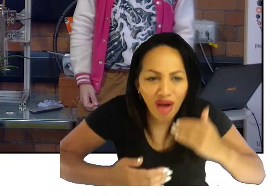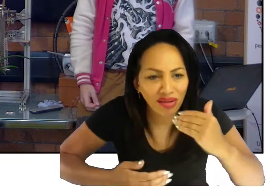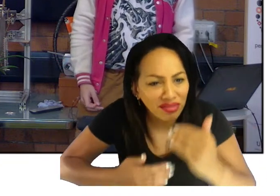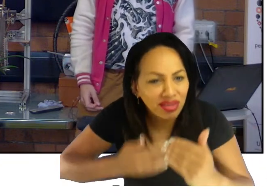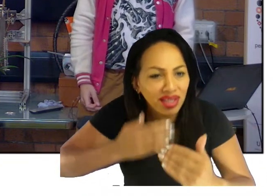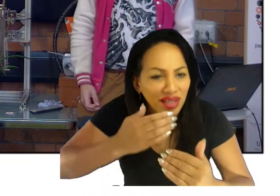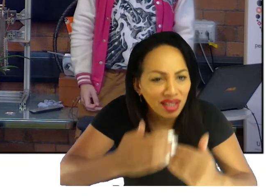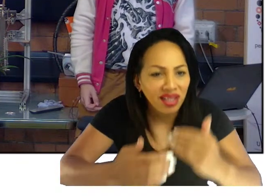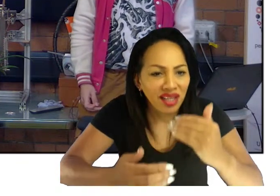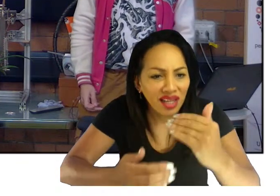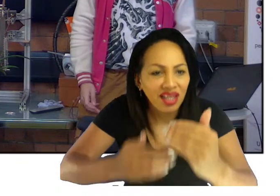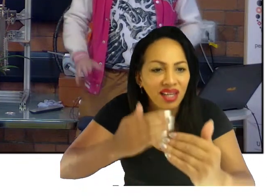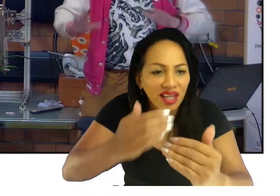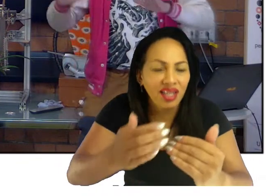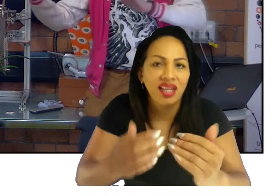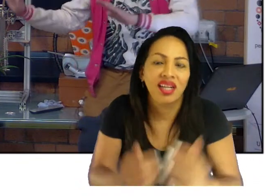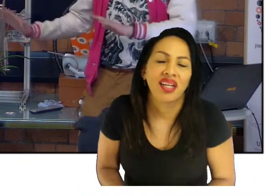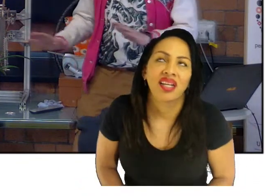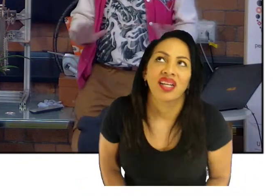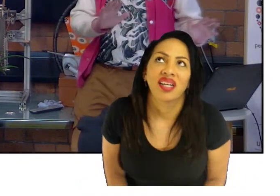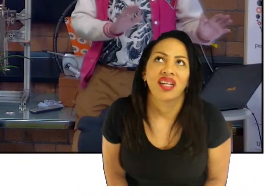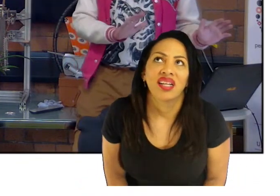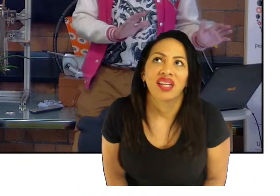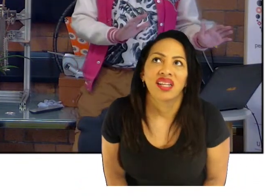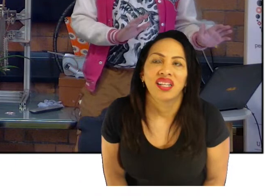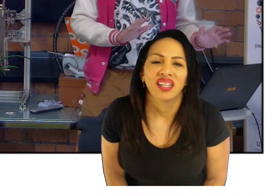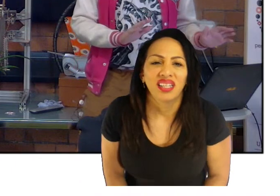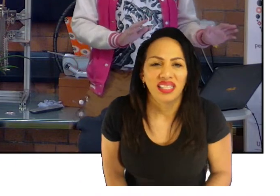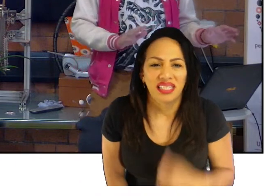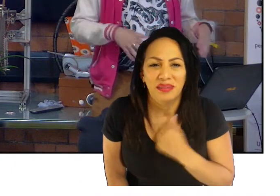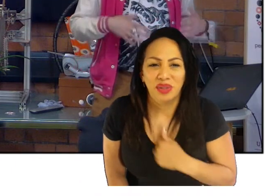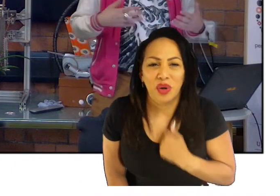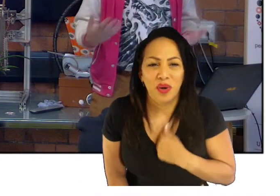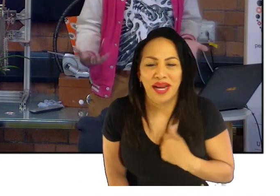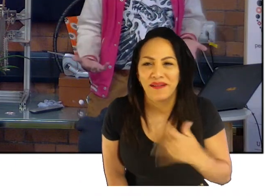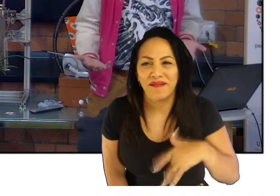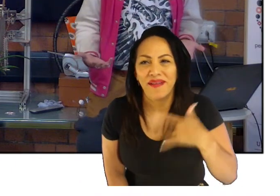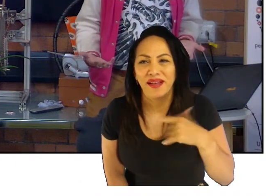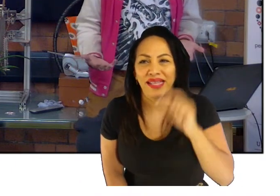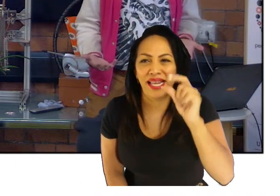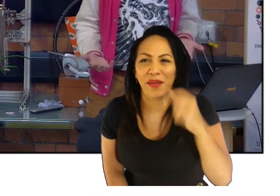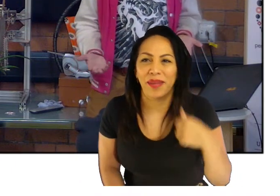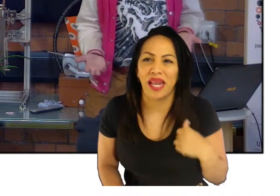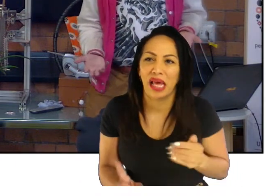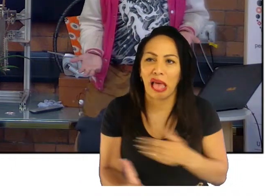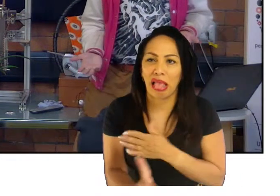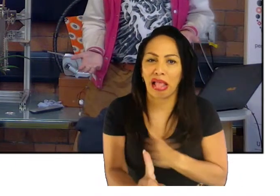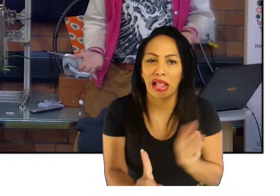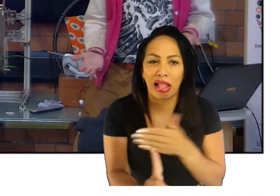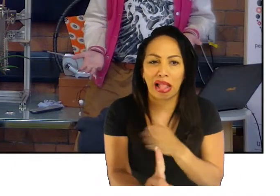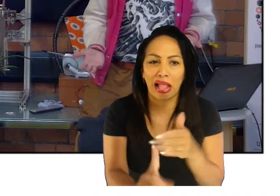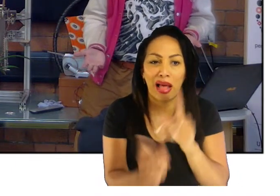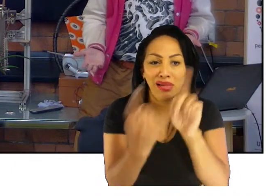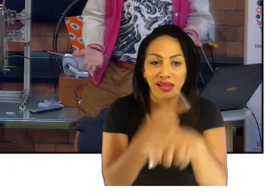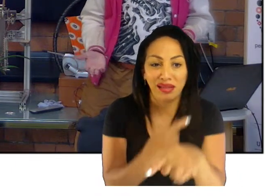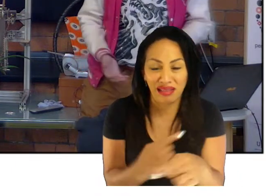It feels like a bit of a hand-wavy answer, if I'm honest, but like I said, I don't know.